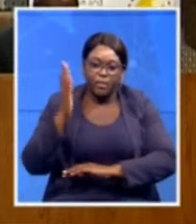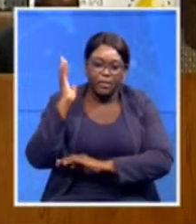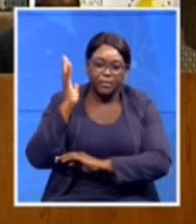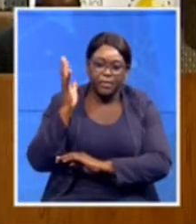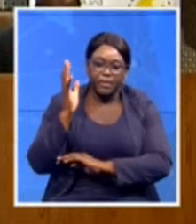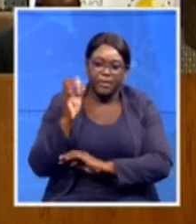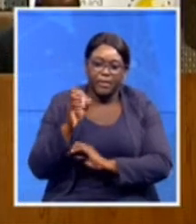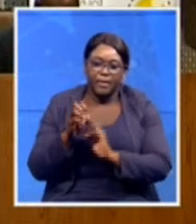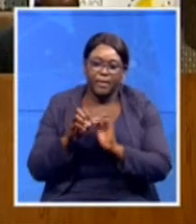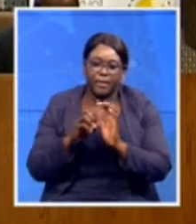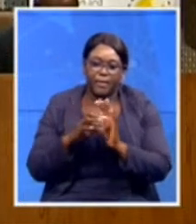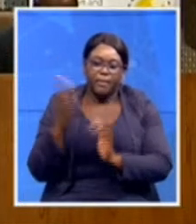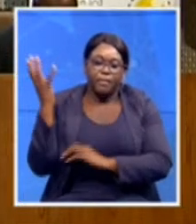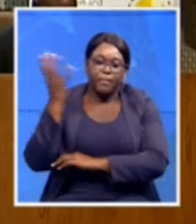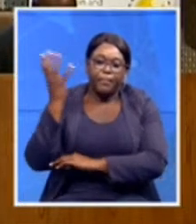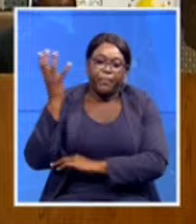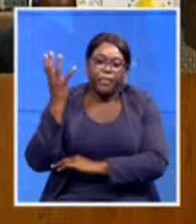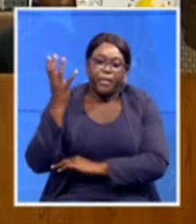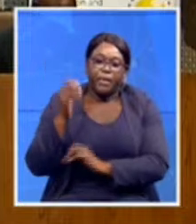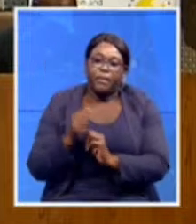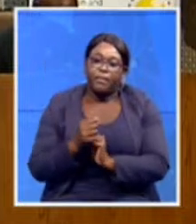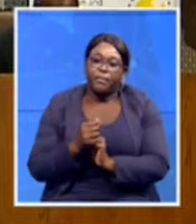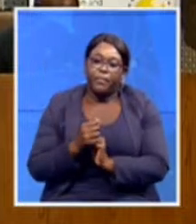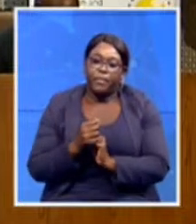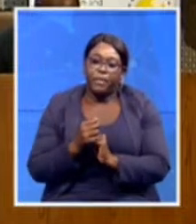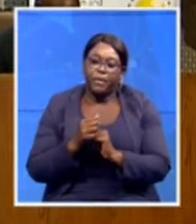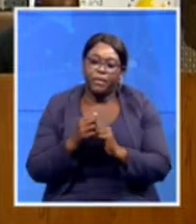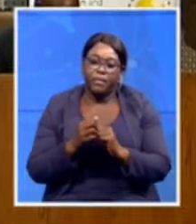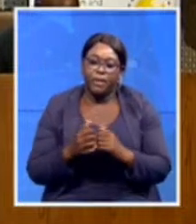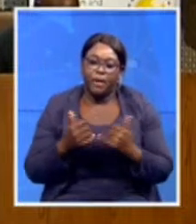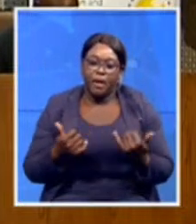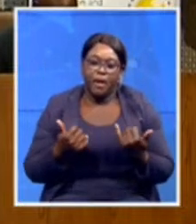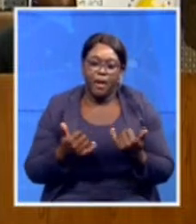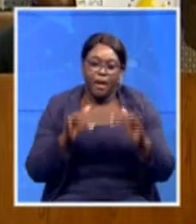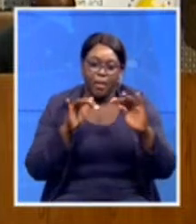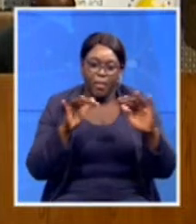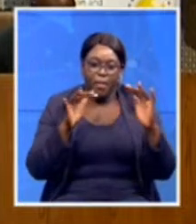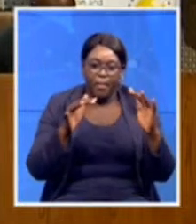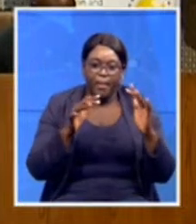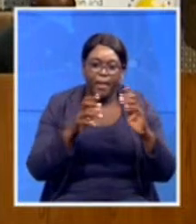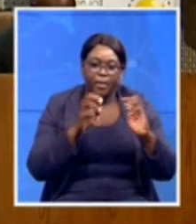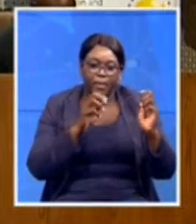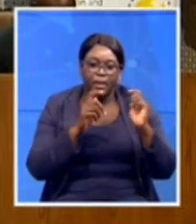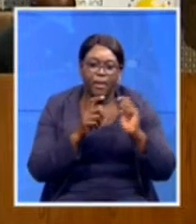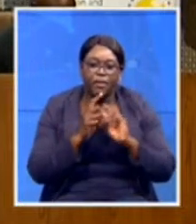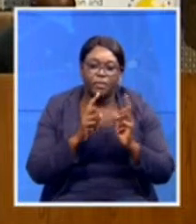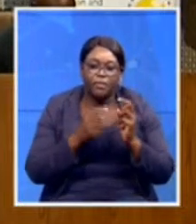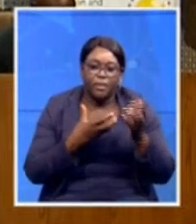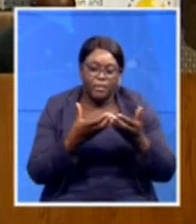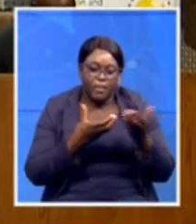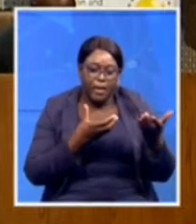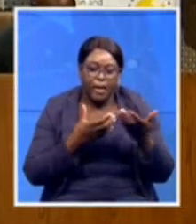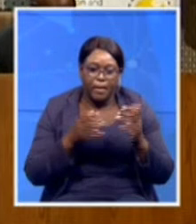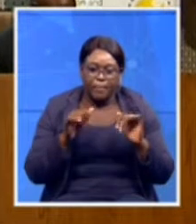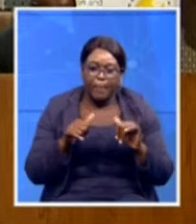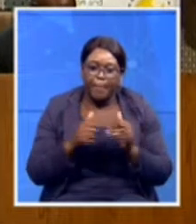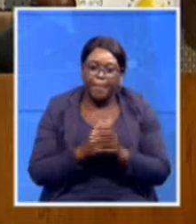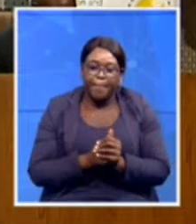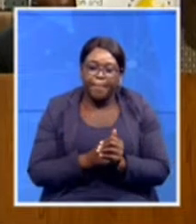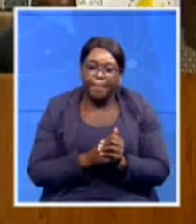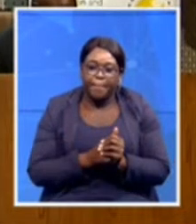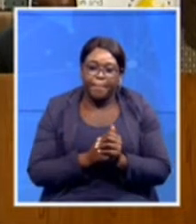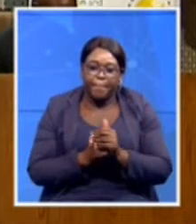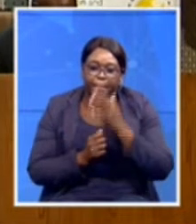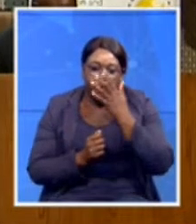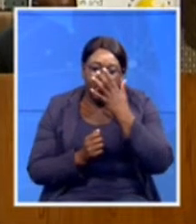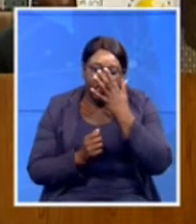to engage with us because it's important that they understand this, just beyond the technical level, the nuts and bolts of this Amendment Act. And